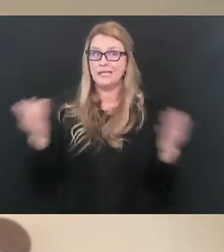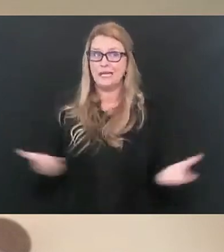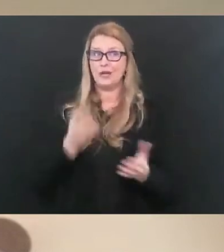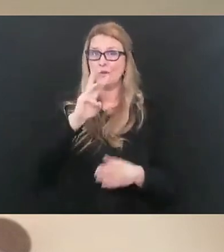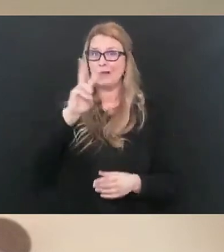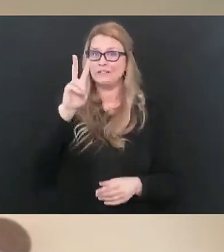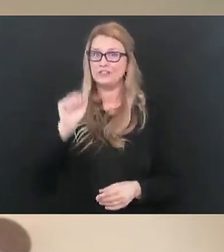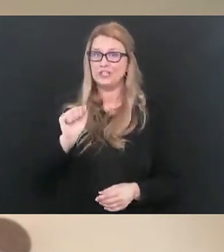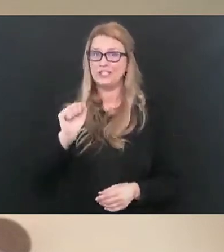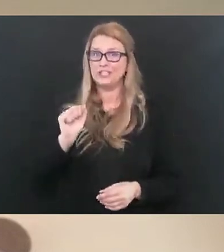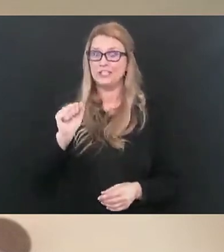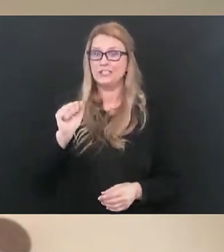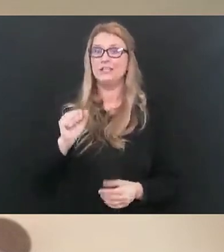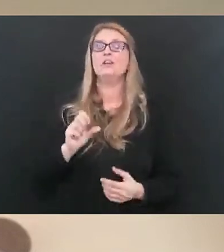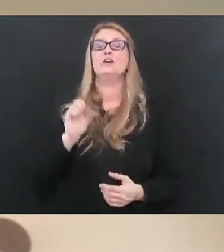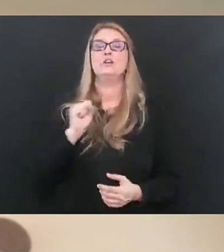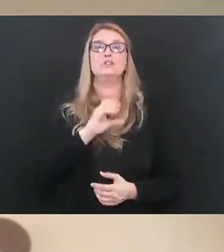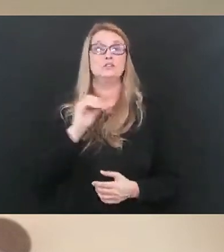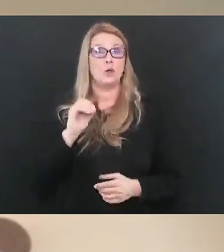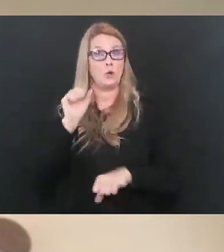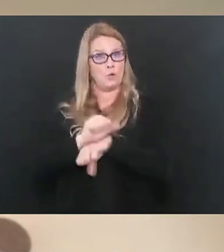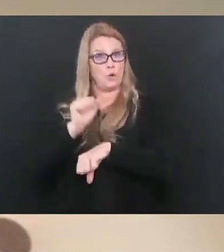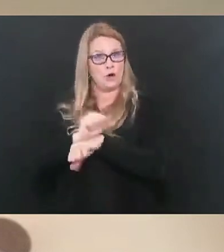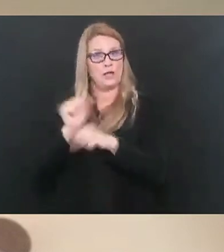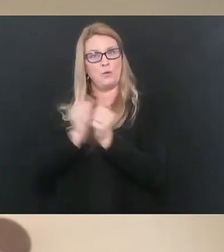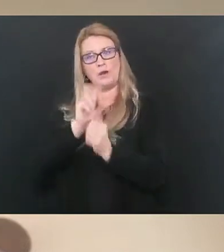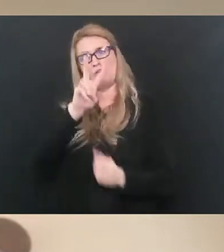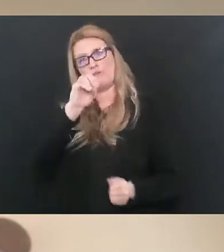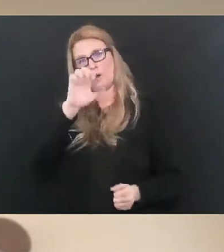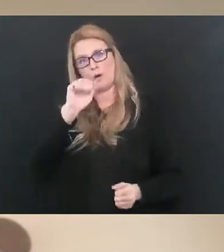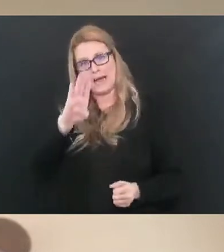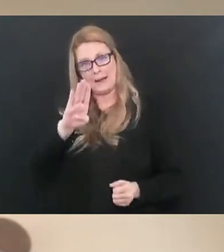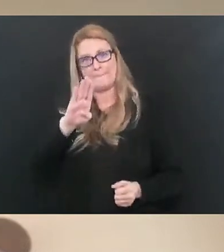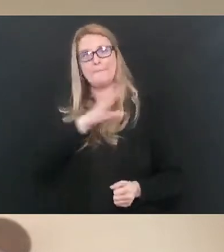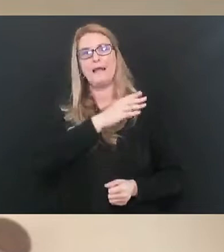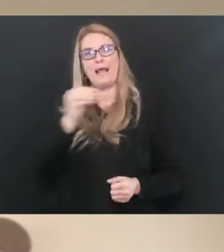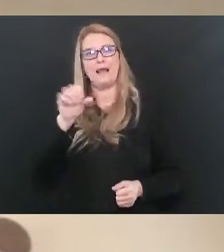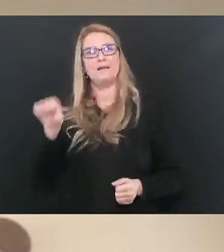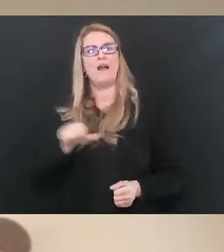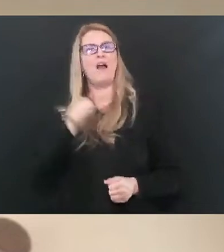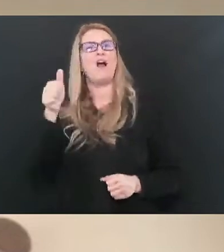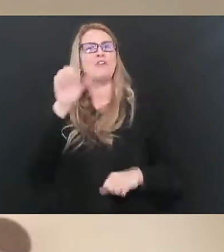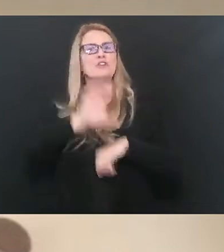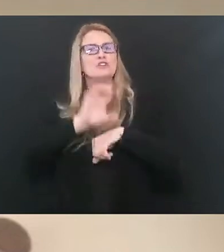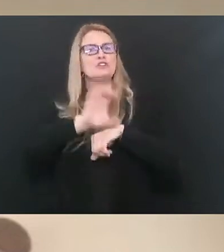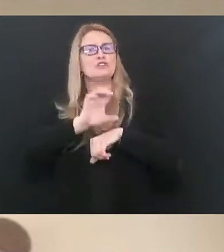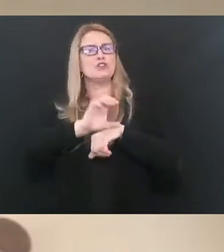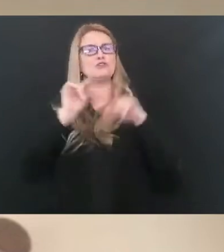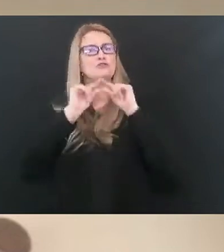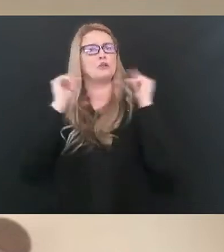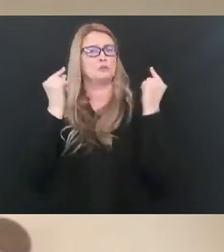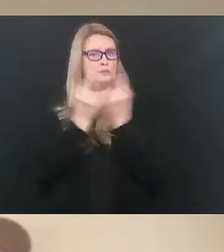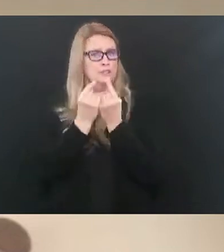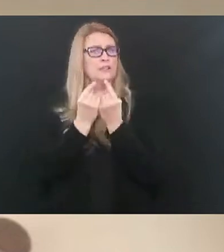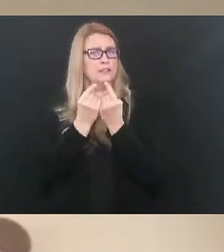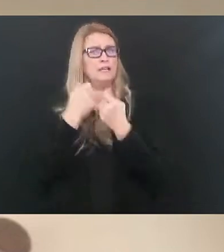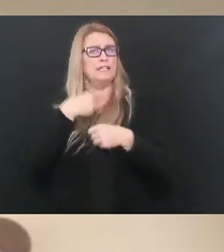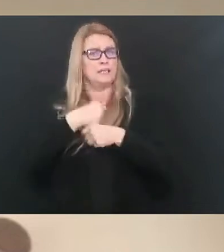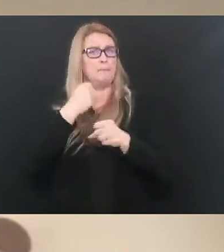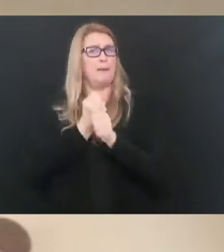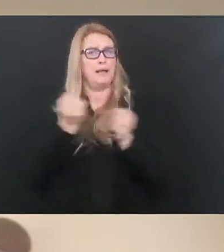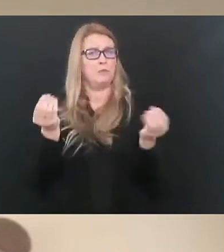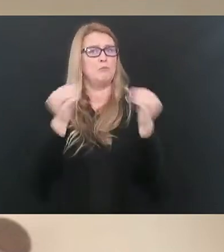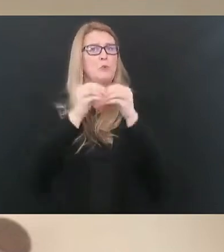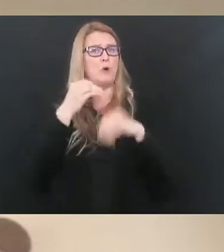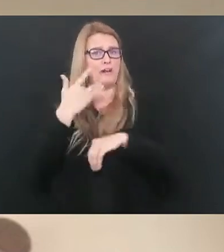for response. So working with BOAD and our various church denominations to make more available. We'll